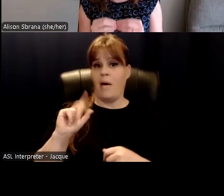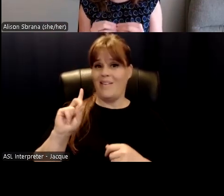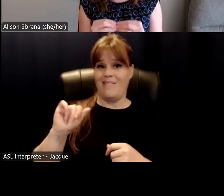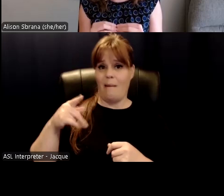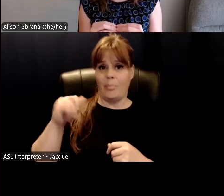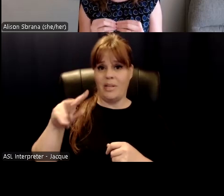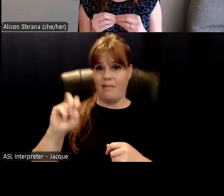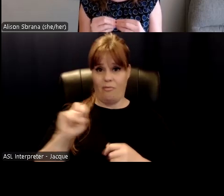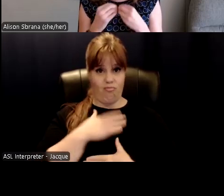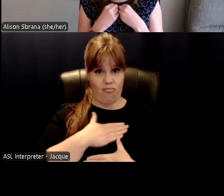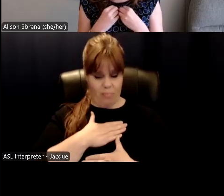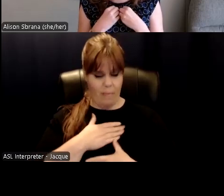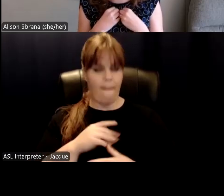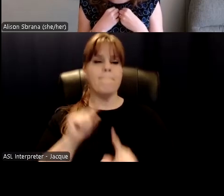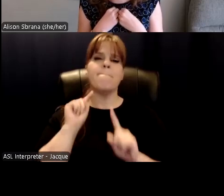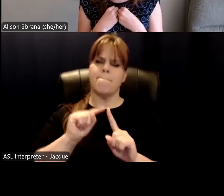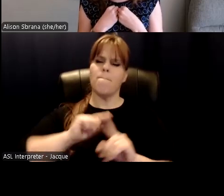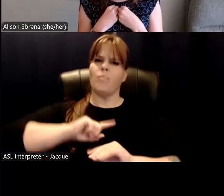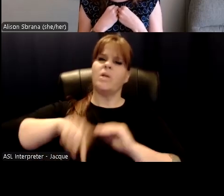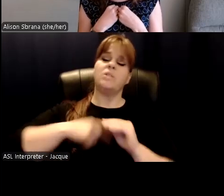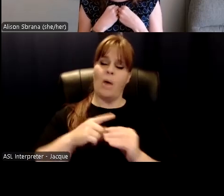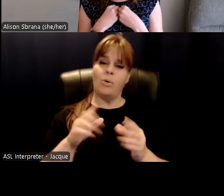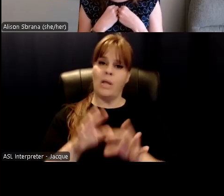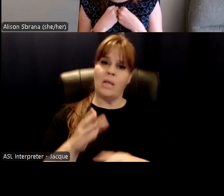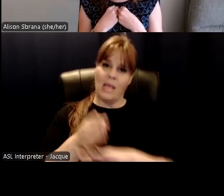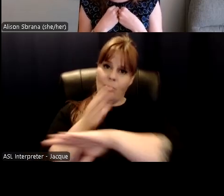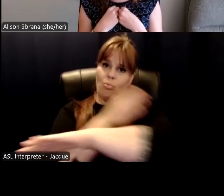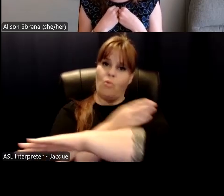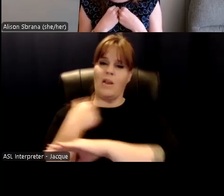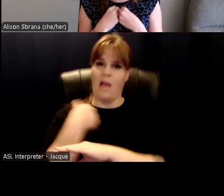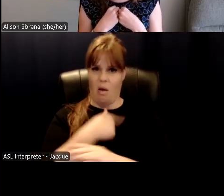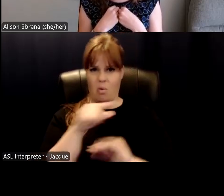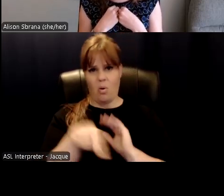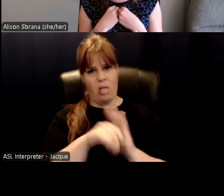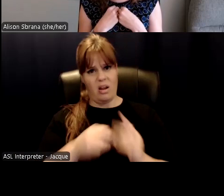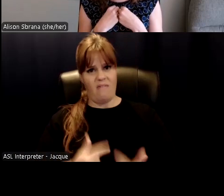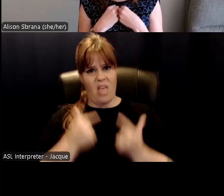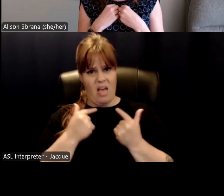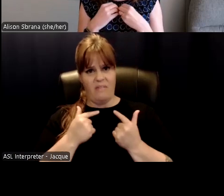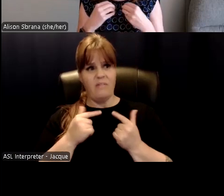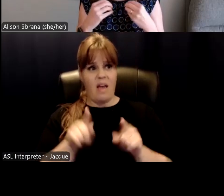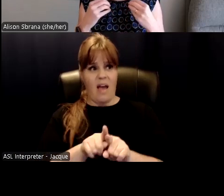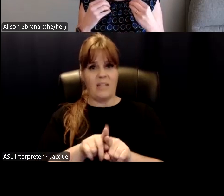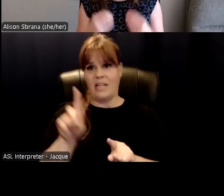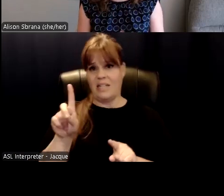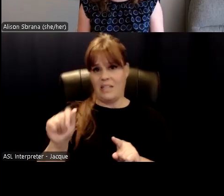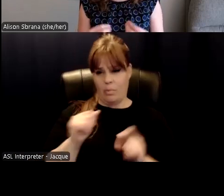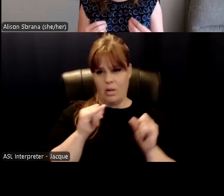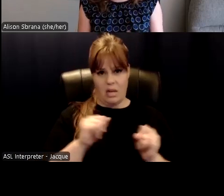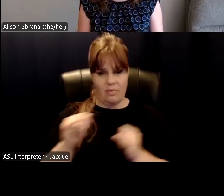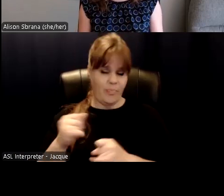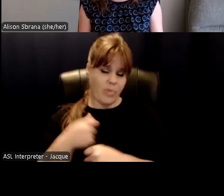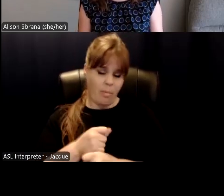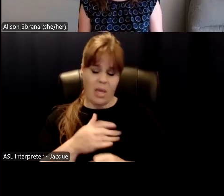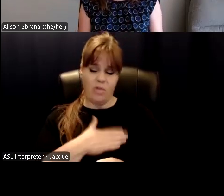is truly about improving our quality of life as disabled individuals by making joyful